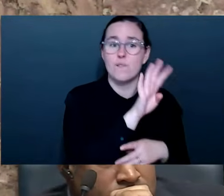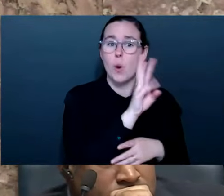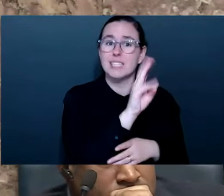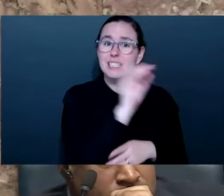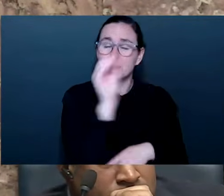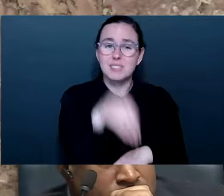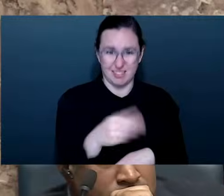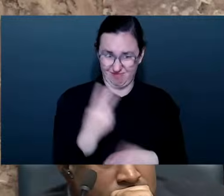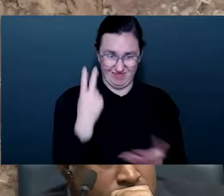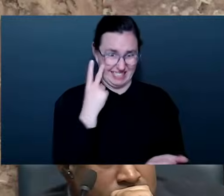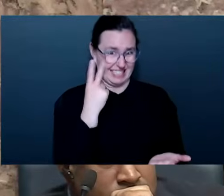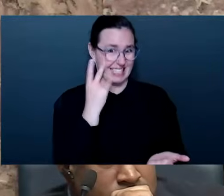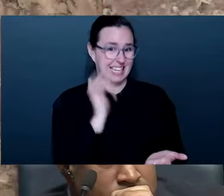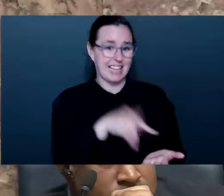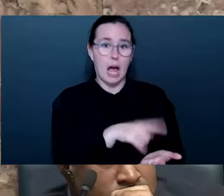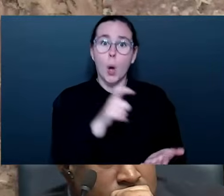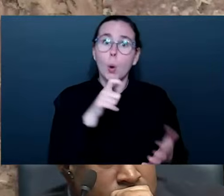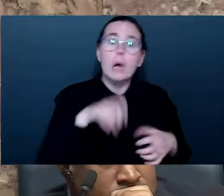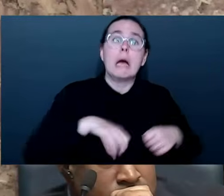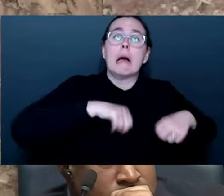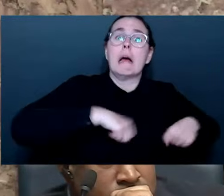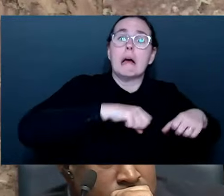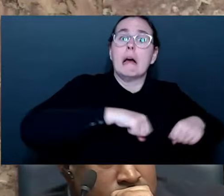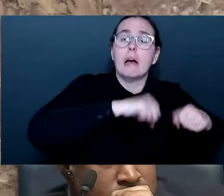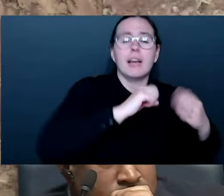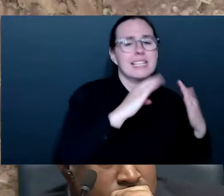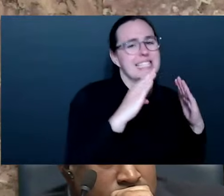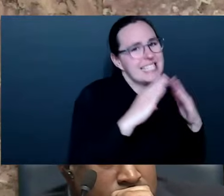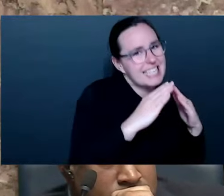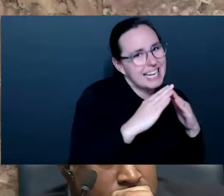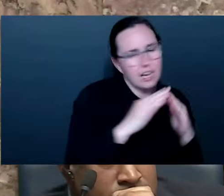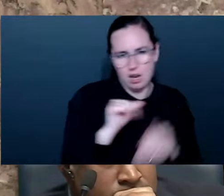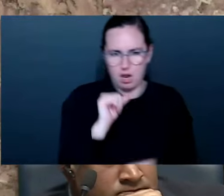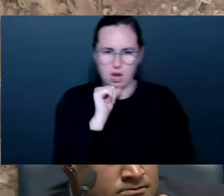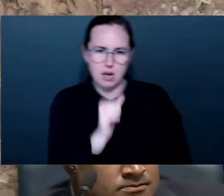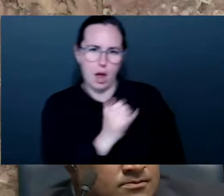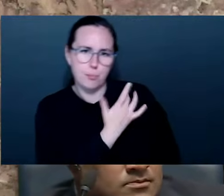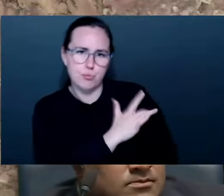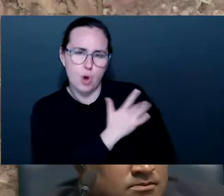government prioritize paying for consultants instead of funding real solutions?